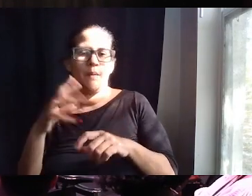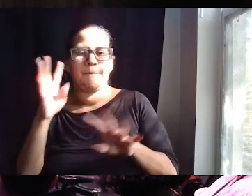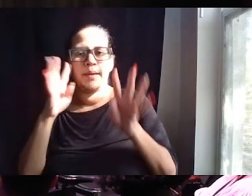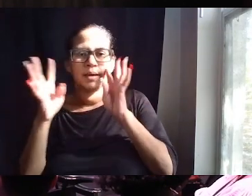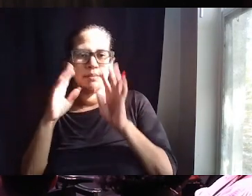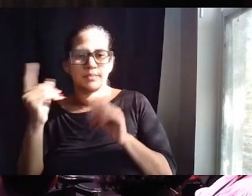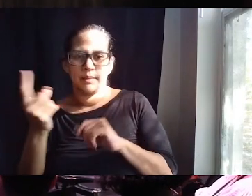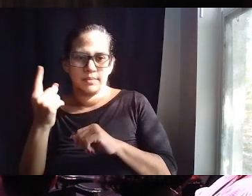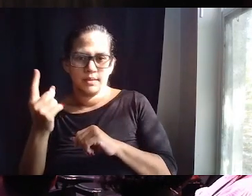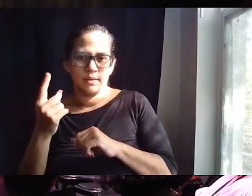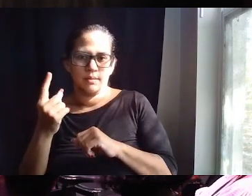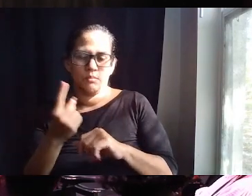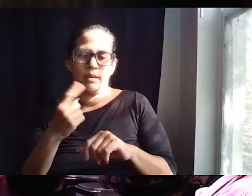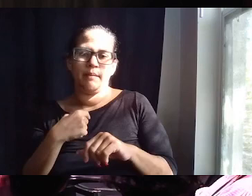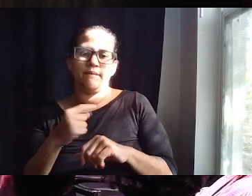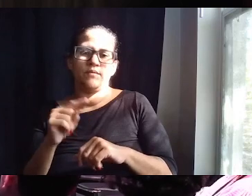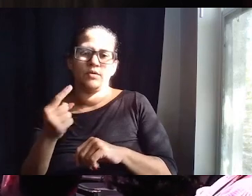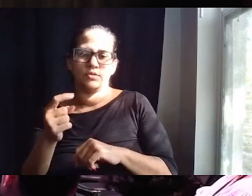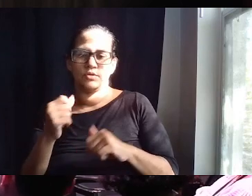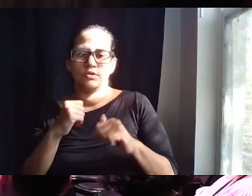first solo show.